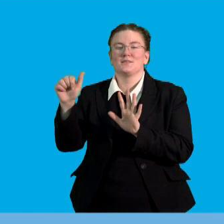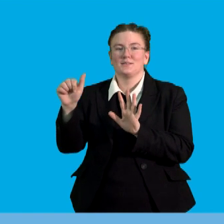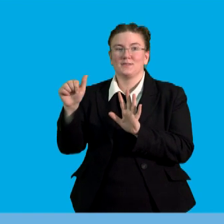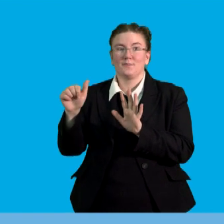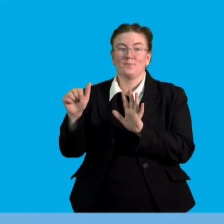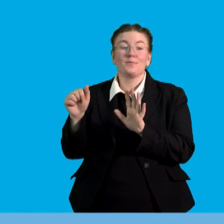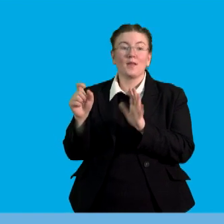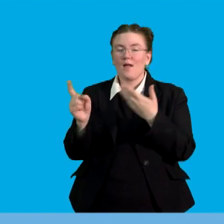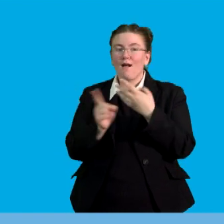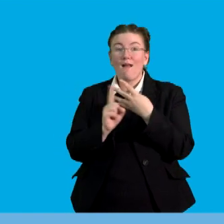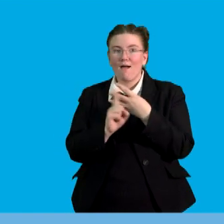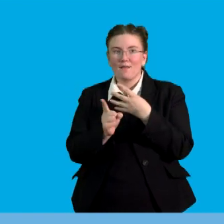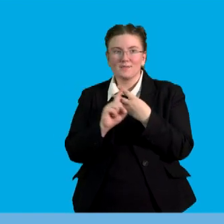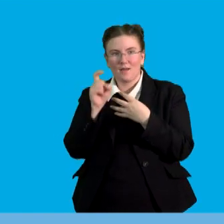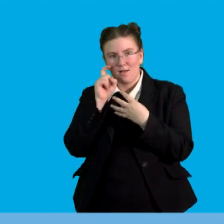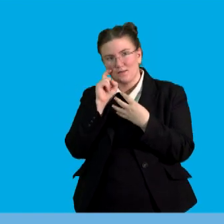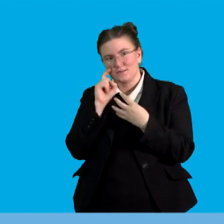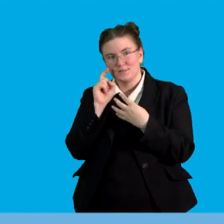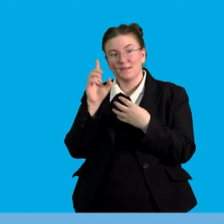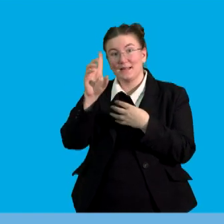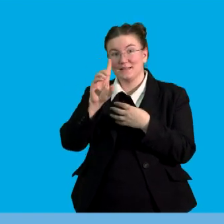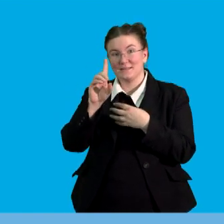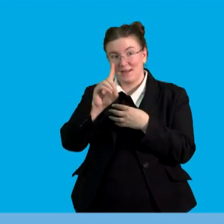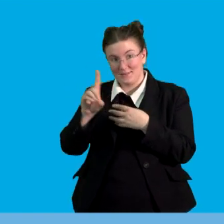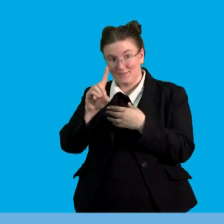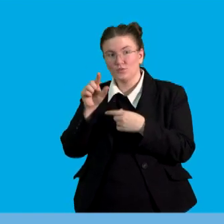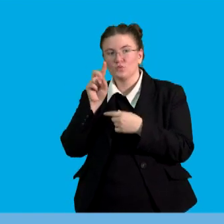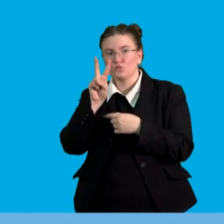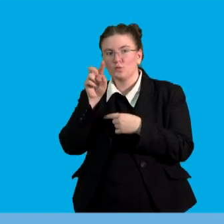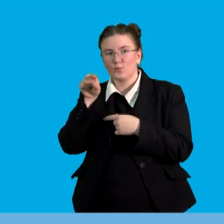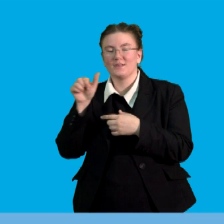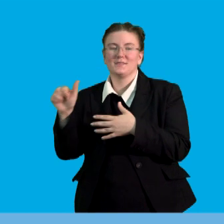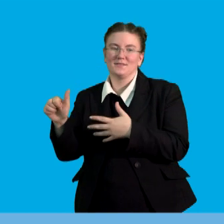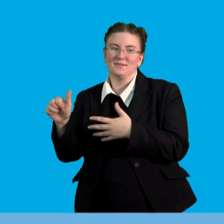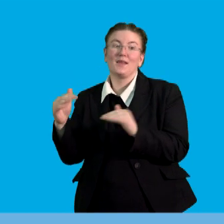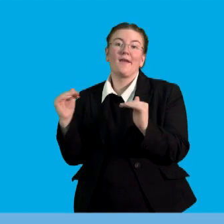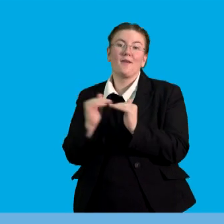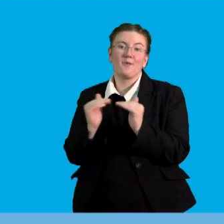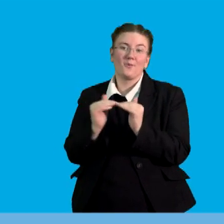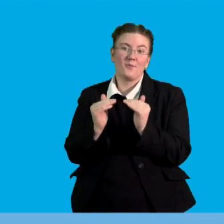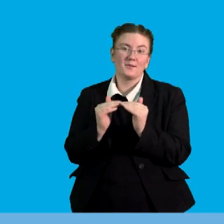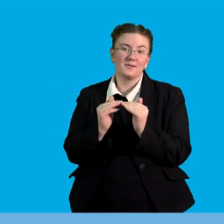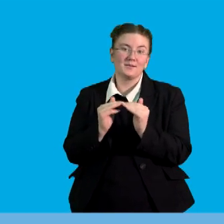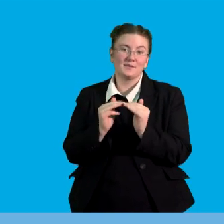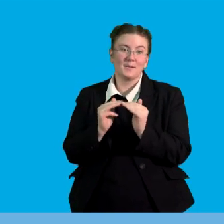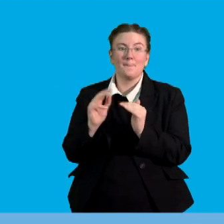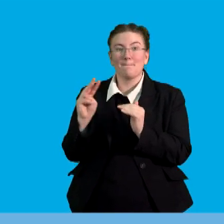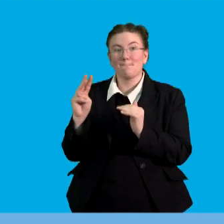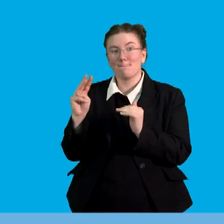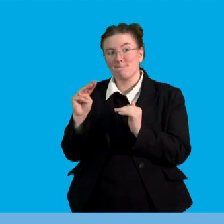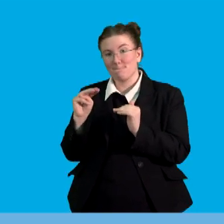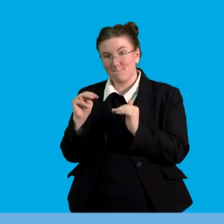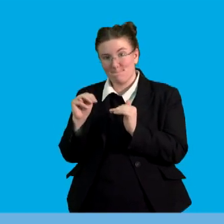2.6. So the density of glass is going to be 2.6, which is going to be equals to the mass that we